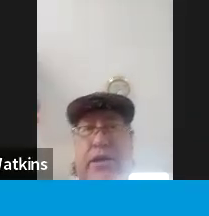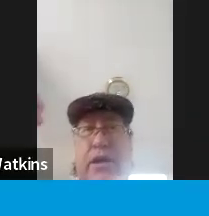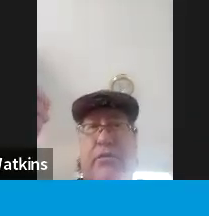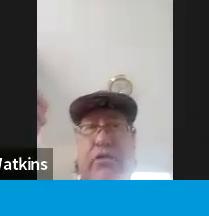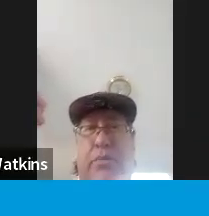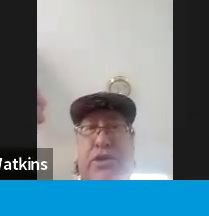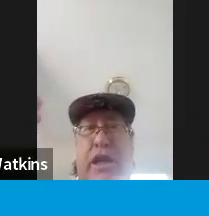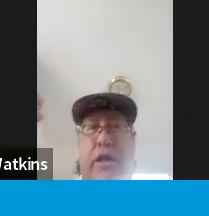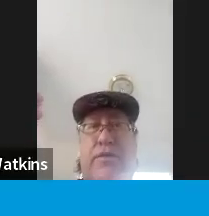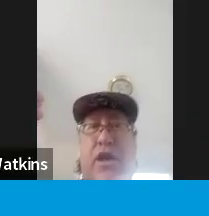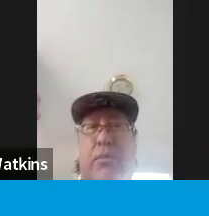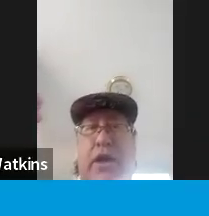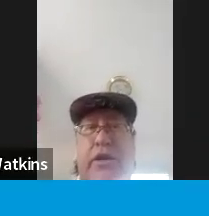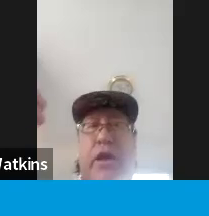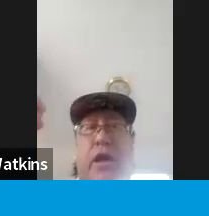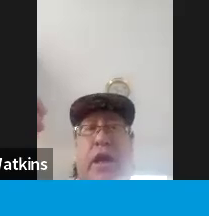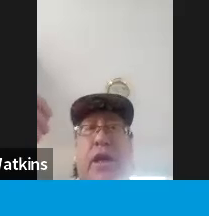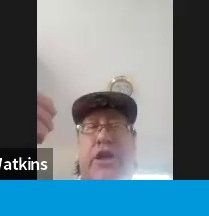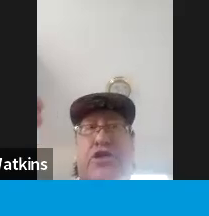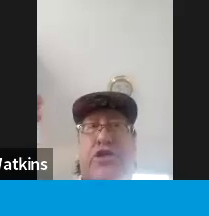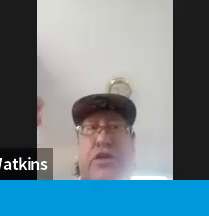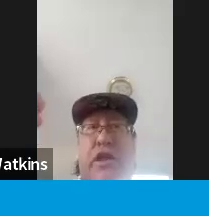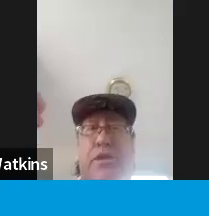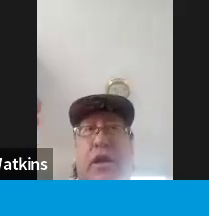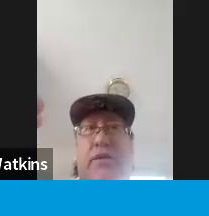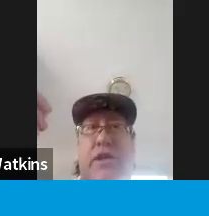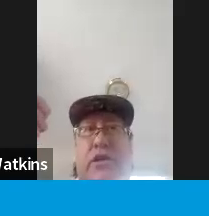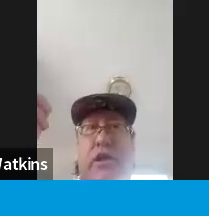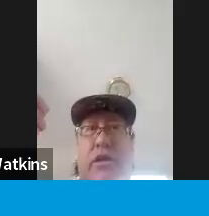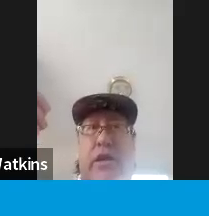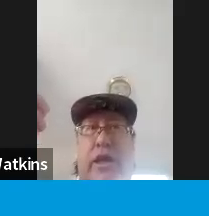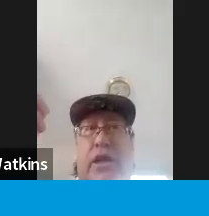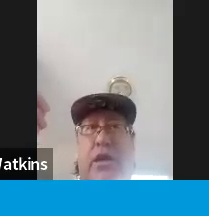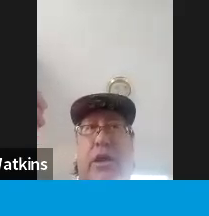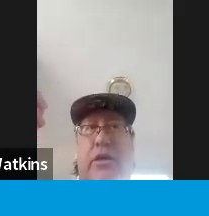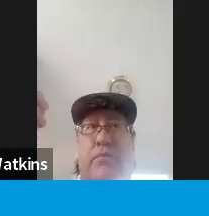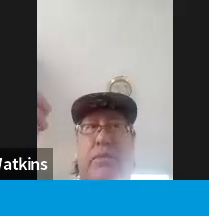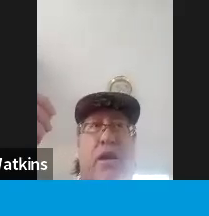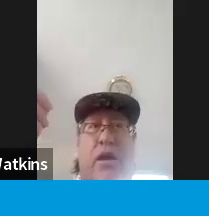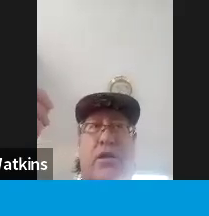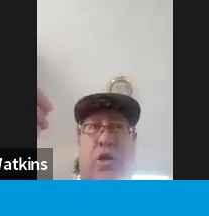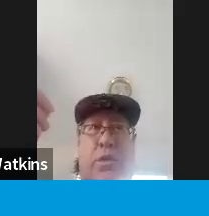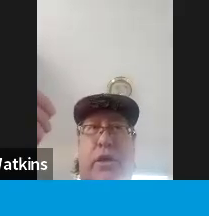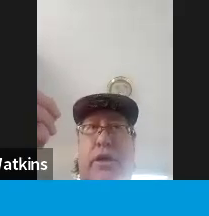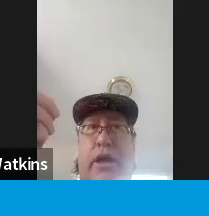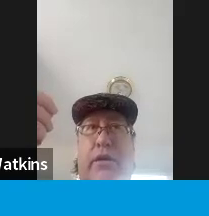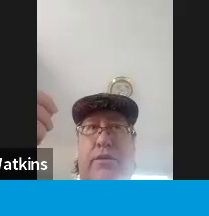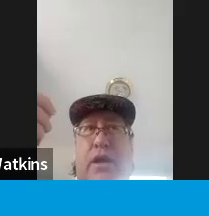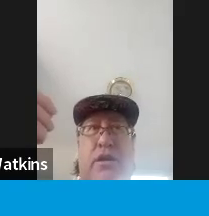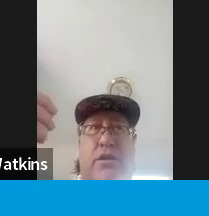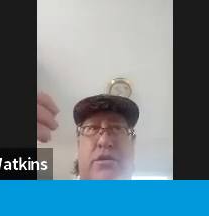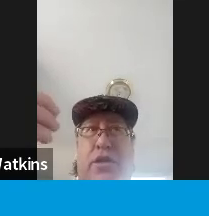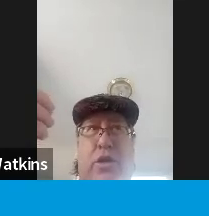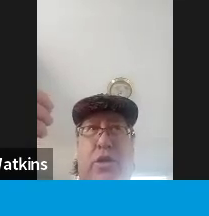had the representatives come in and introduce themselves, and they're going to like come in October and kind